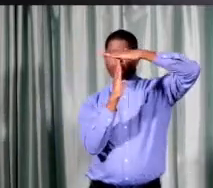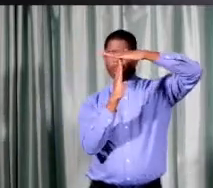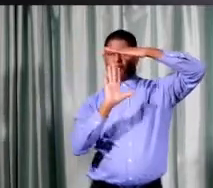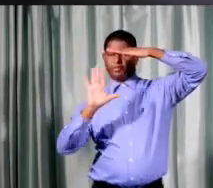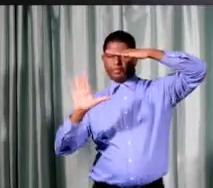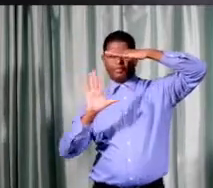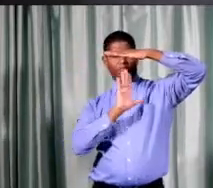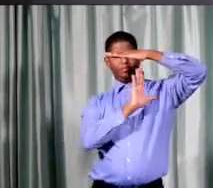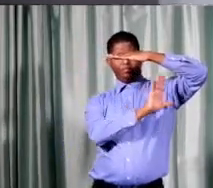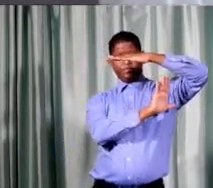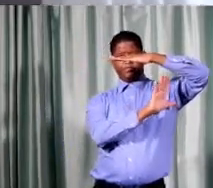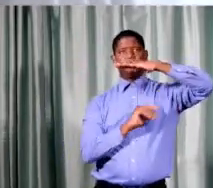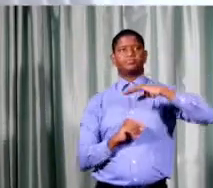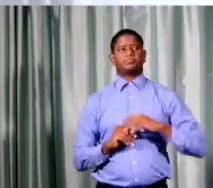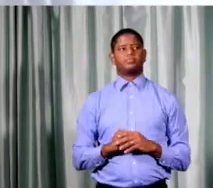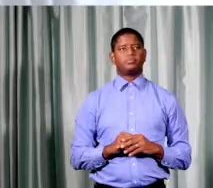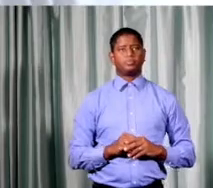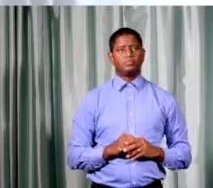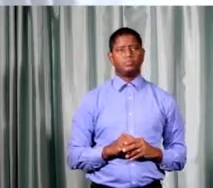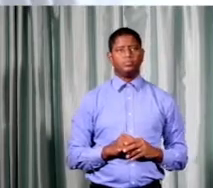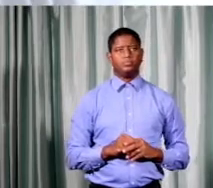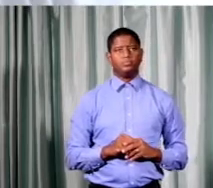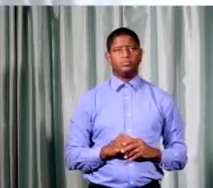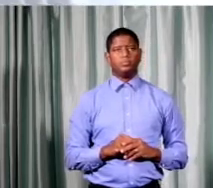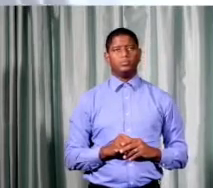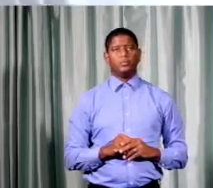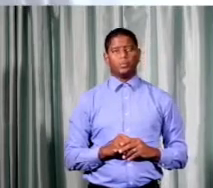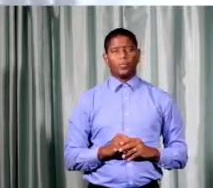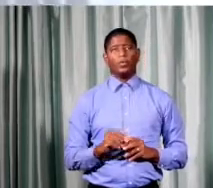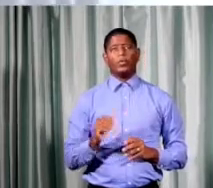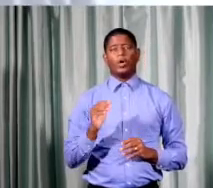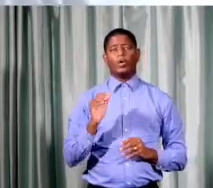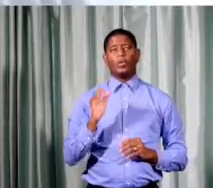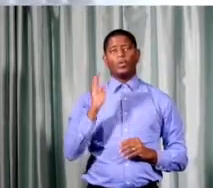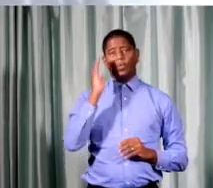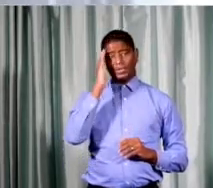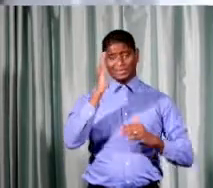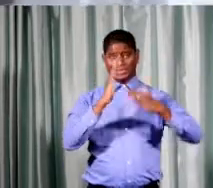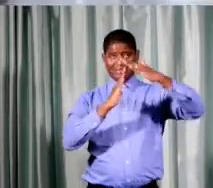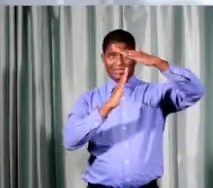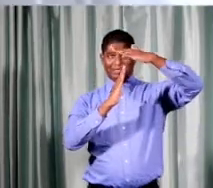you just did, but we need a rule to operate the T account.